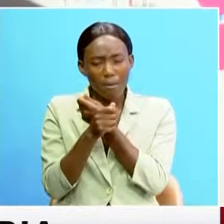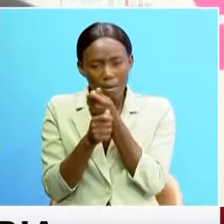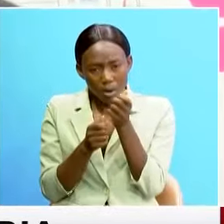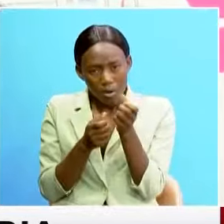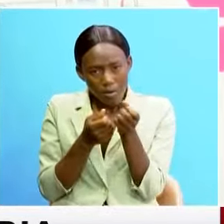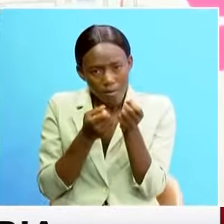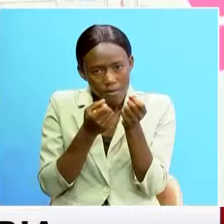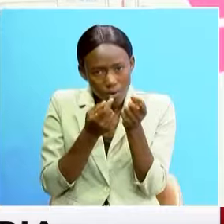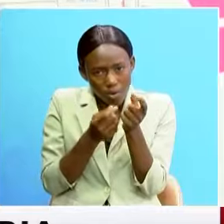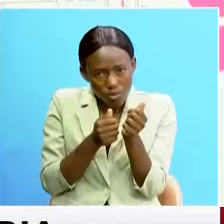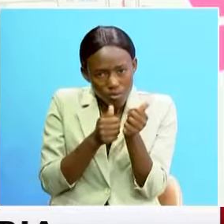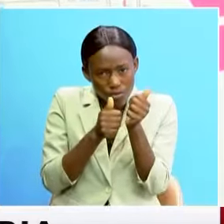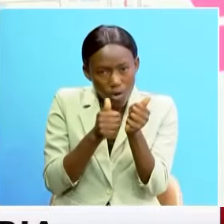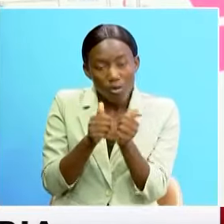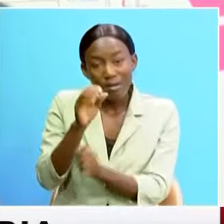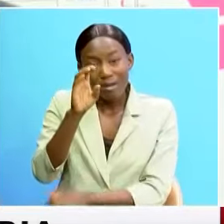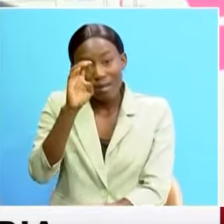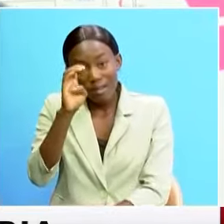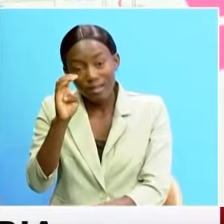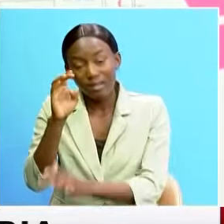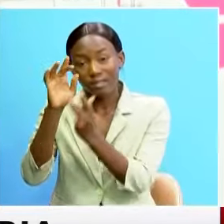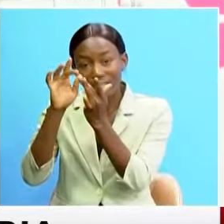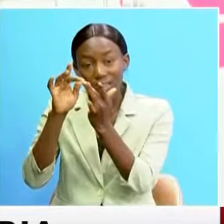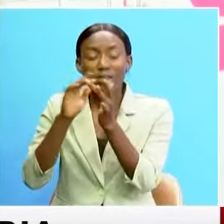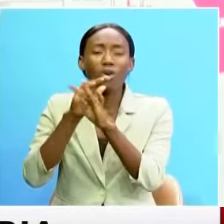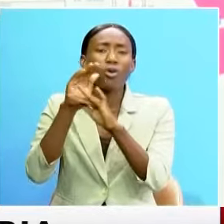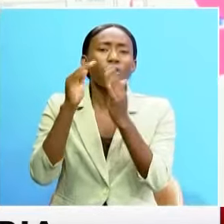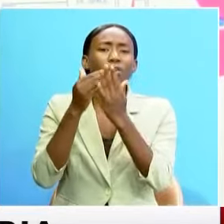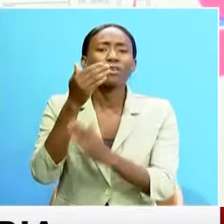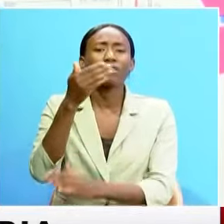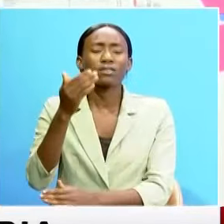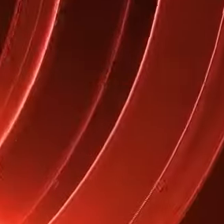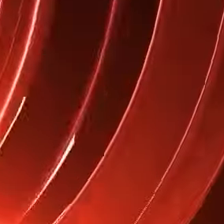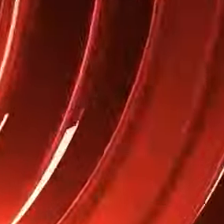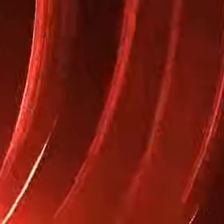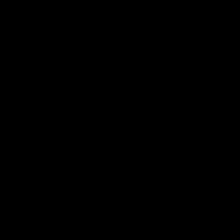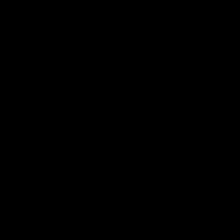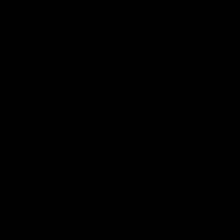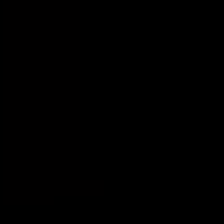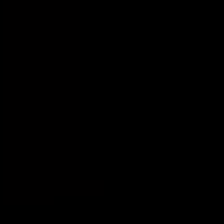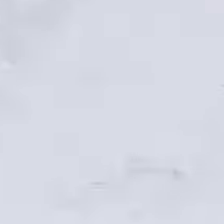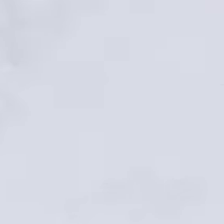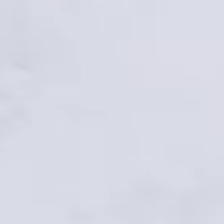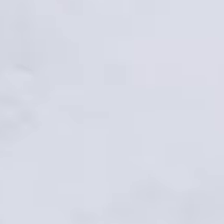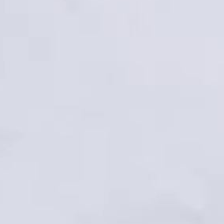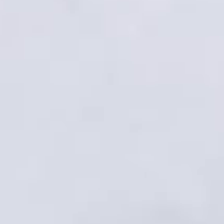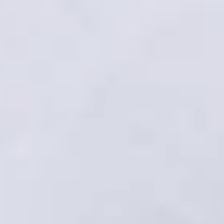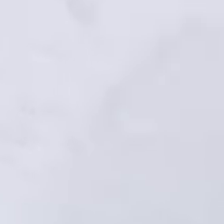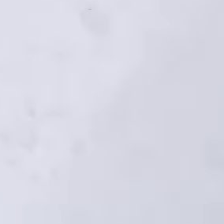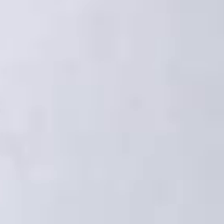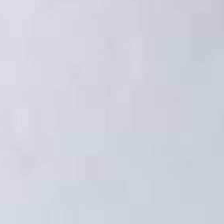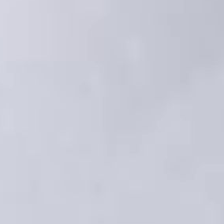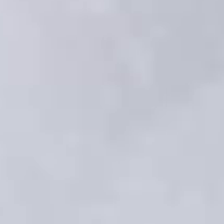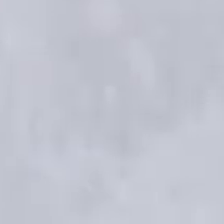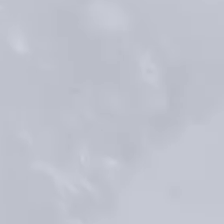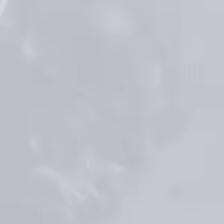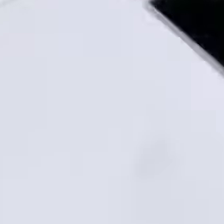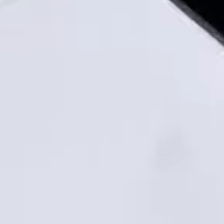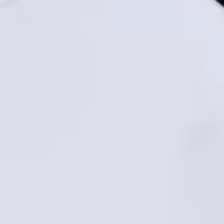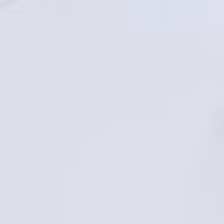Information and Media Minister appeals to Chinese investors. And Samkonga takes second in Men's Diamond